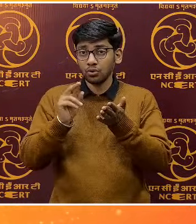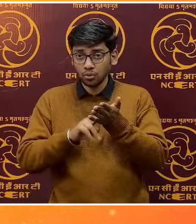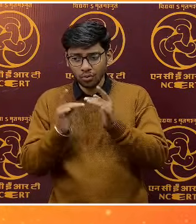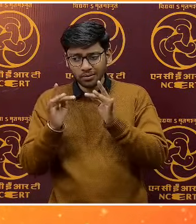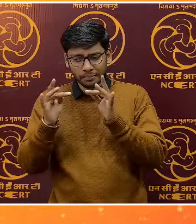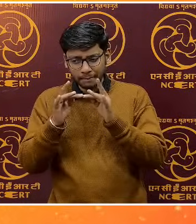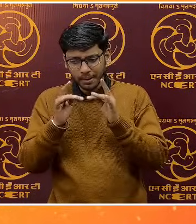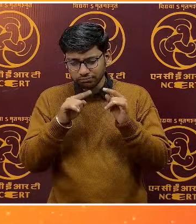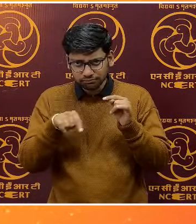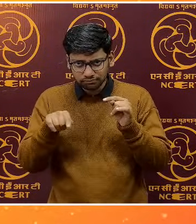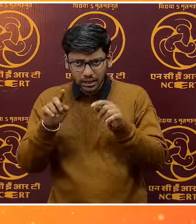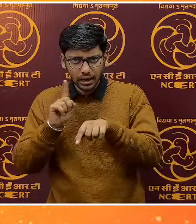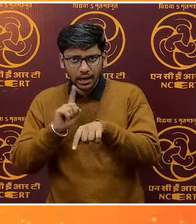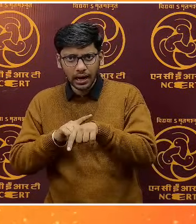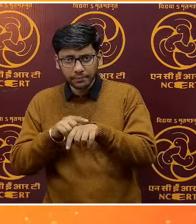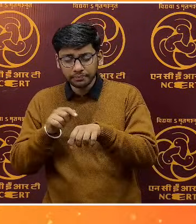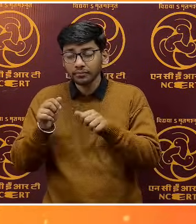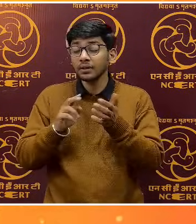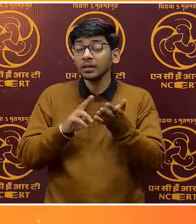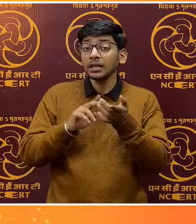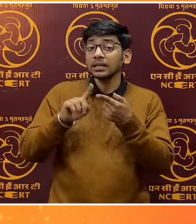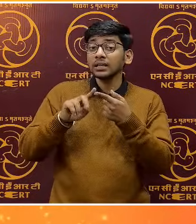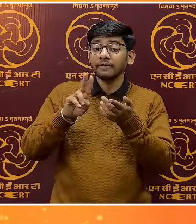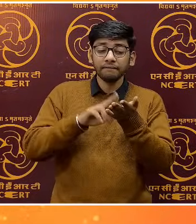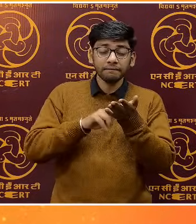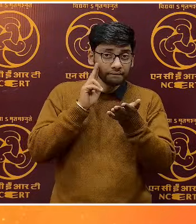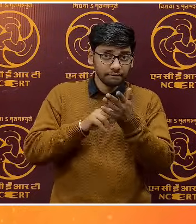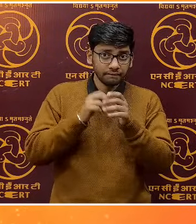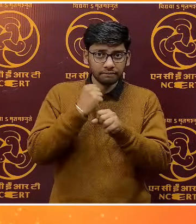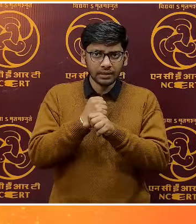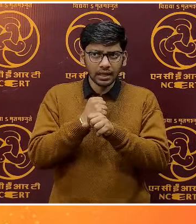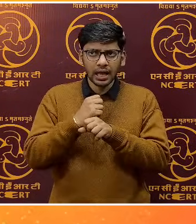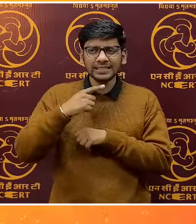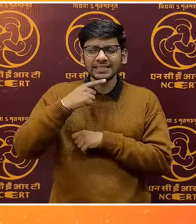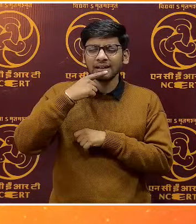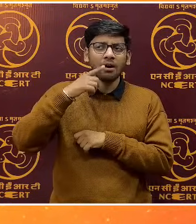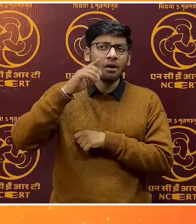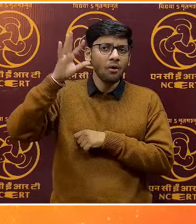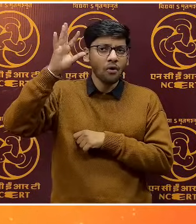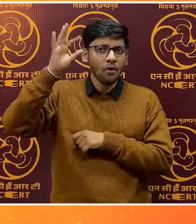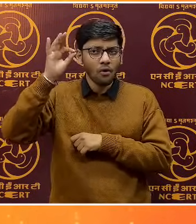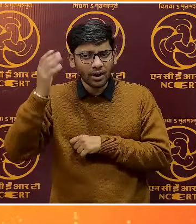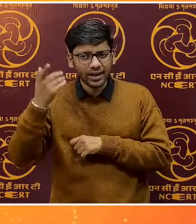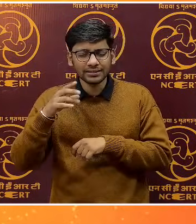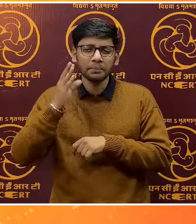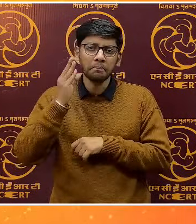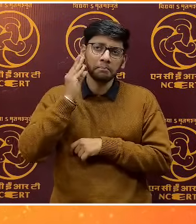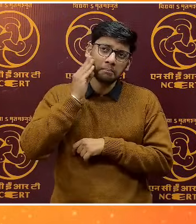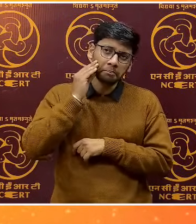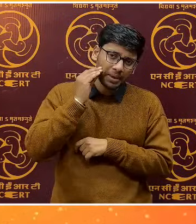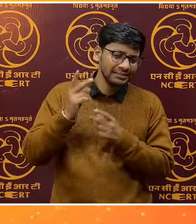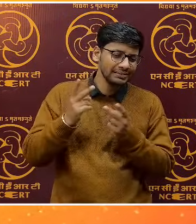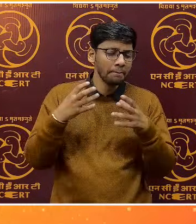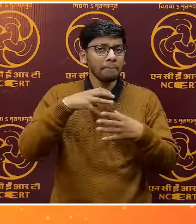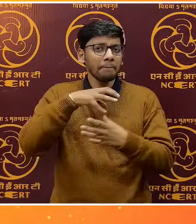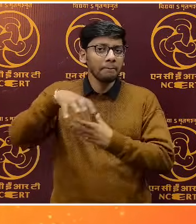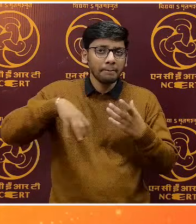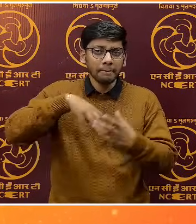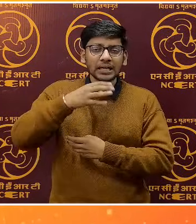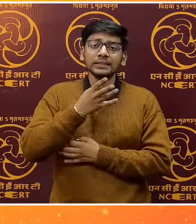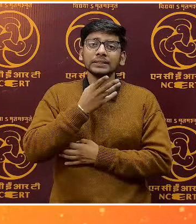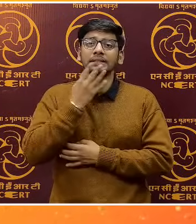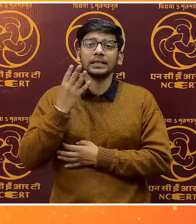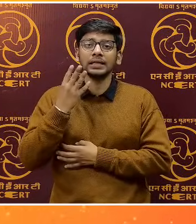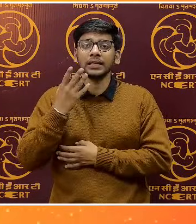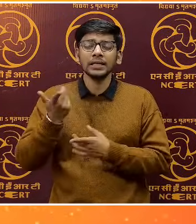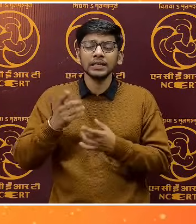color changes in the sky, right? It gets orangish, pink, yellow, all these shades, right? So this time is evening, the sun